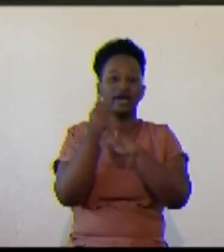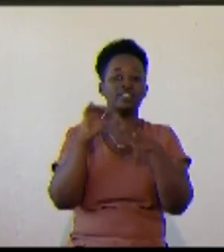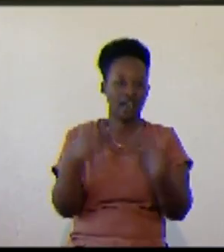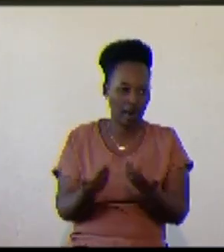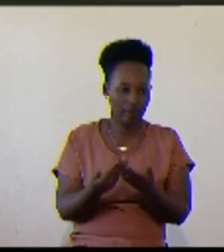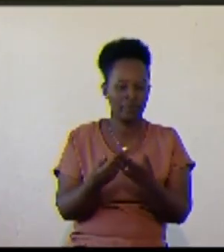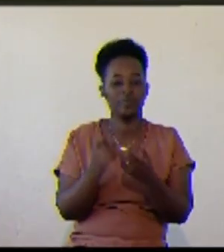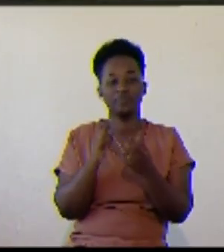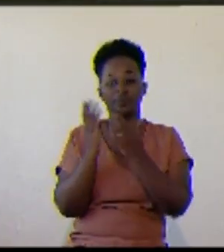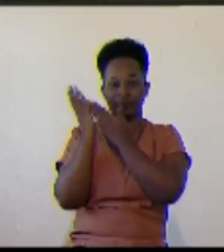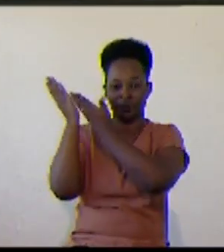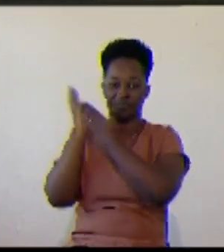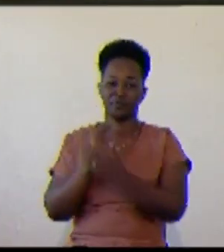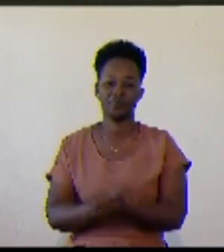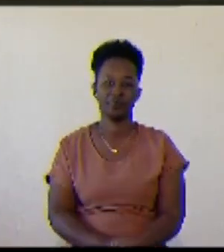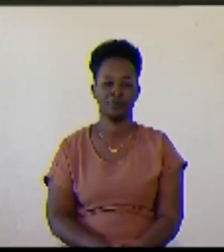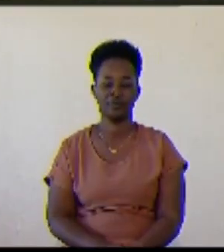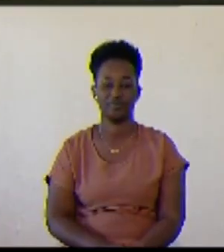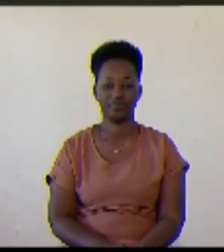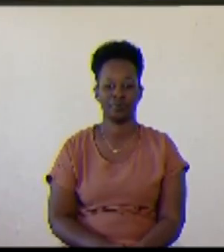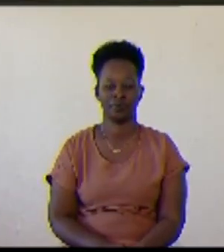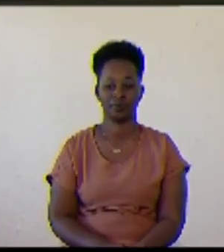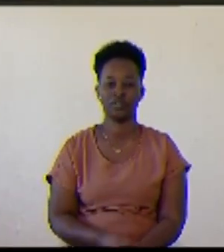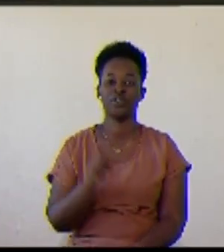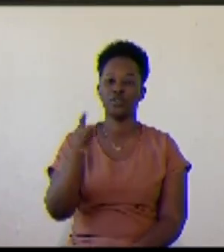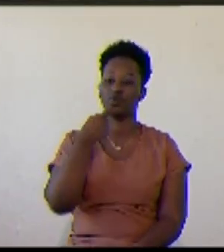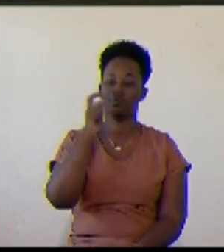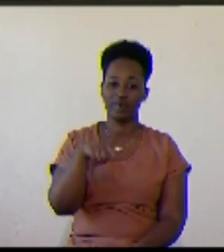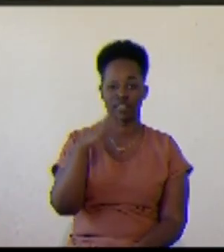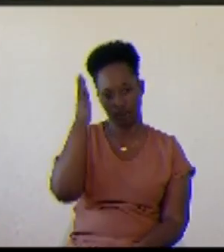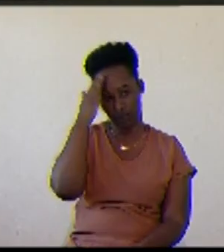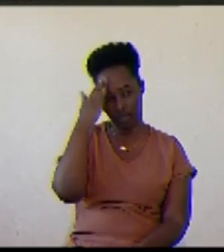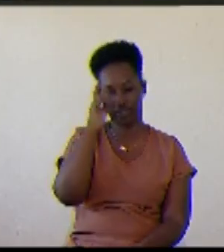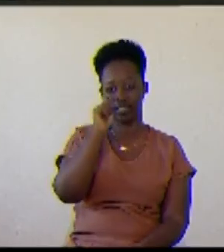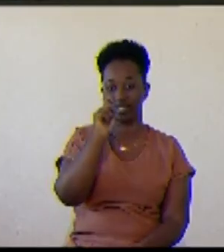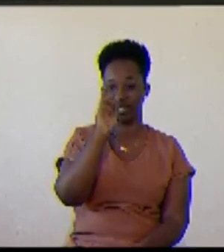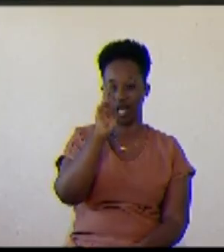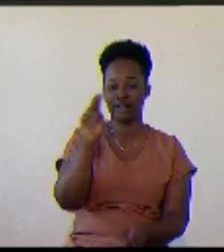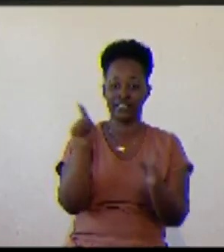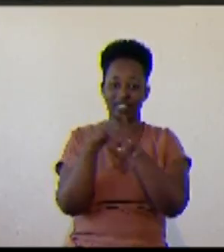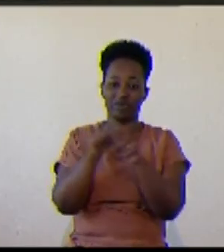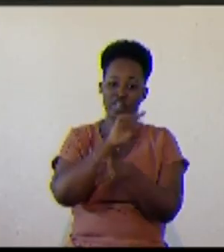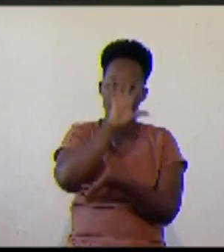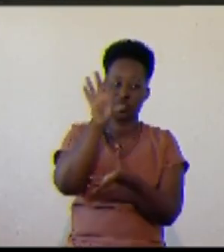output. Change in output. So here you must know that TR is our total